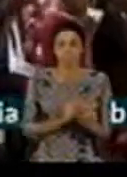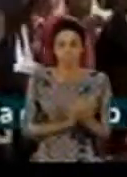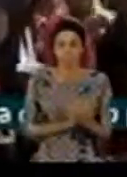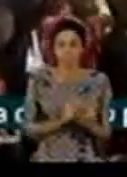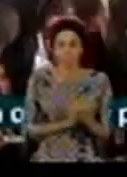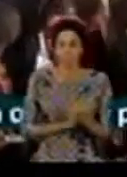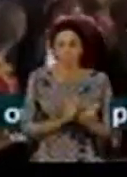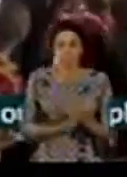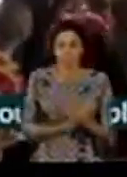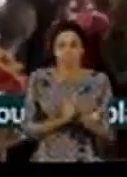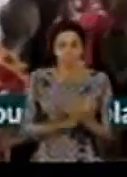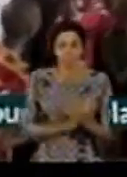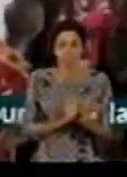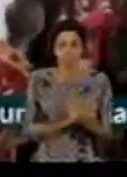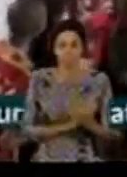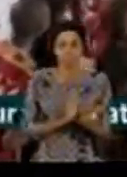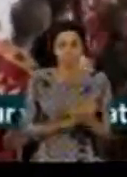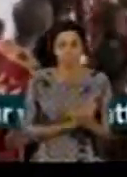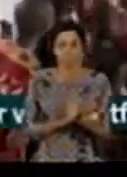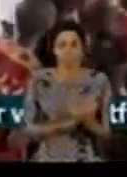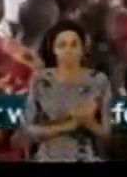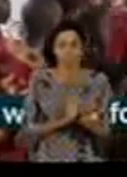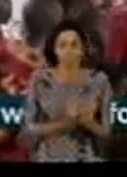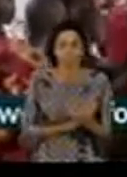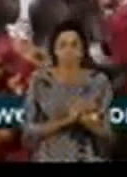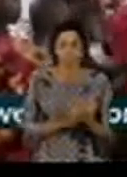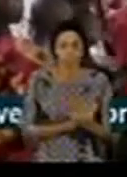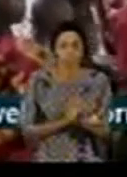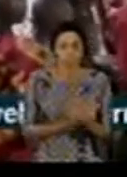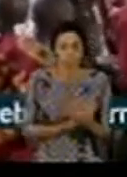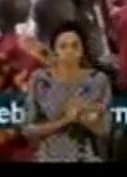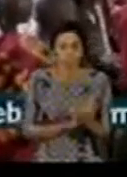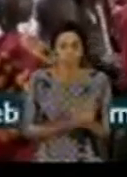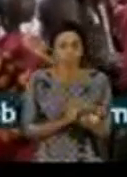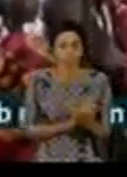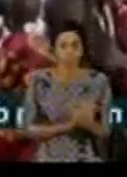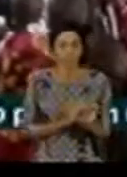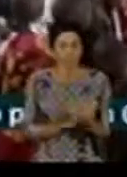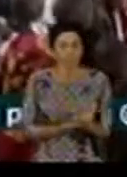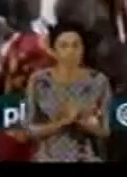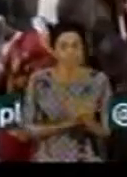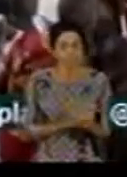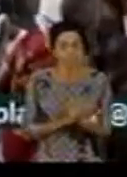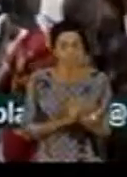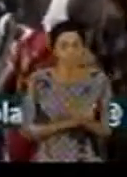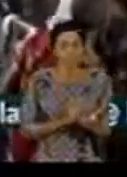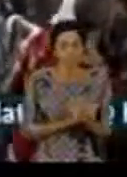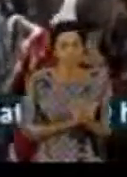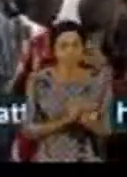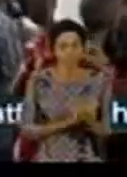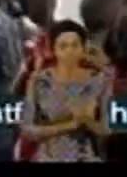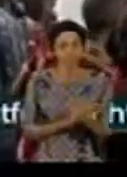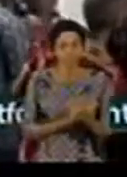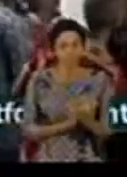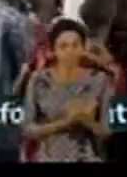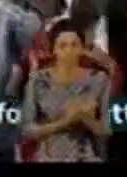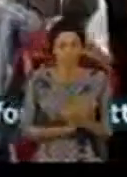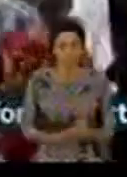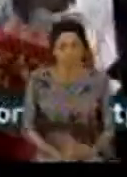Look at miracle taking, look, jubilation in the car. Let's bring them out quickly, quickly, quickly,